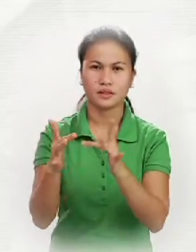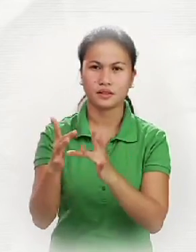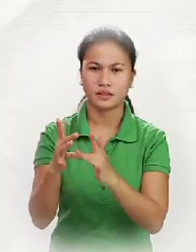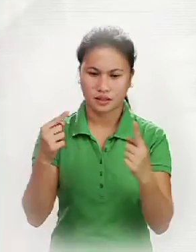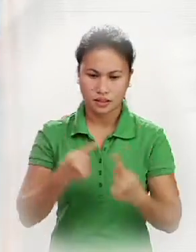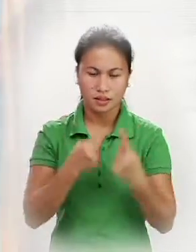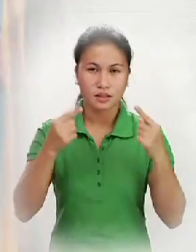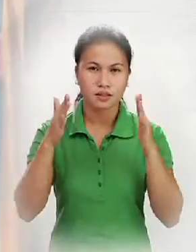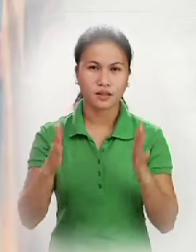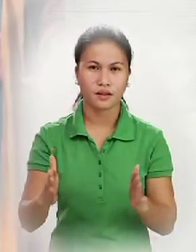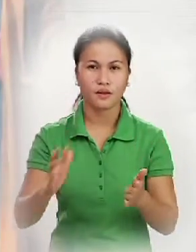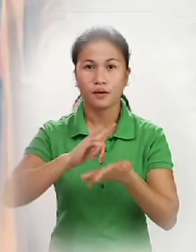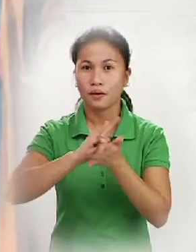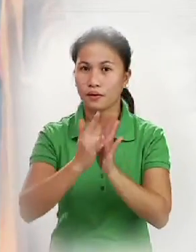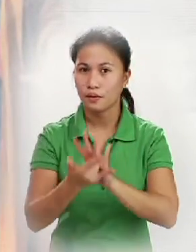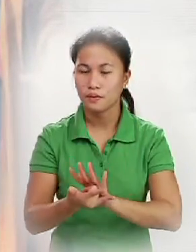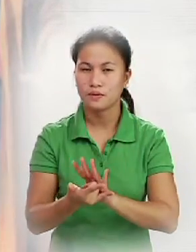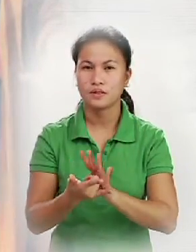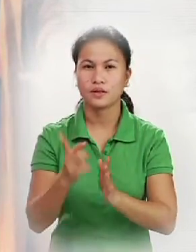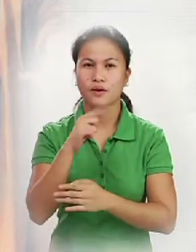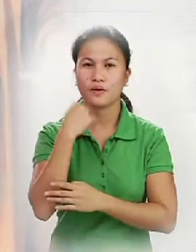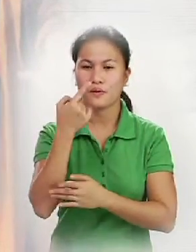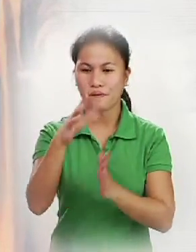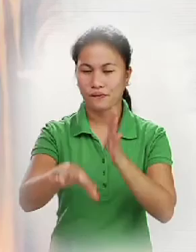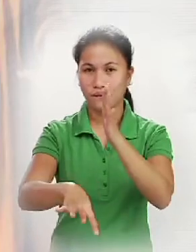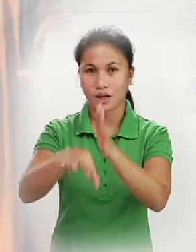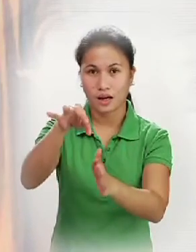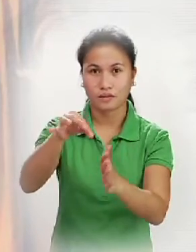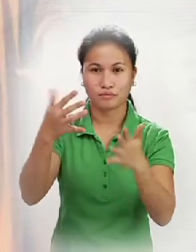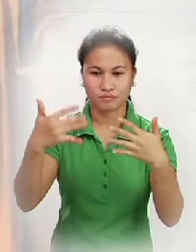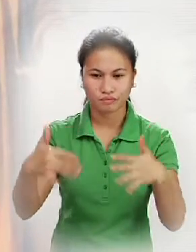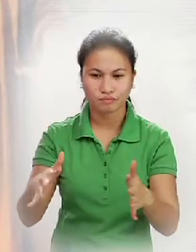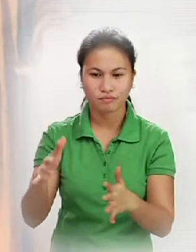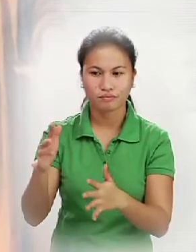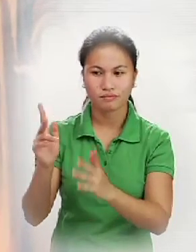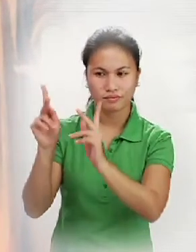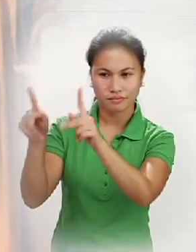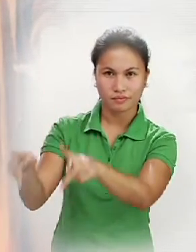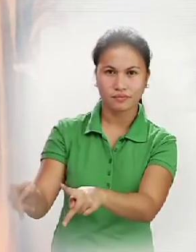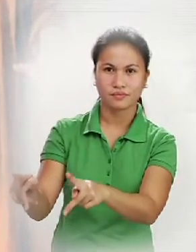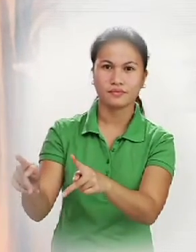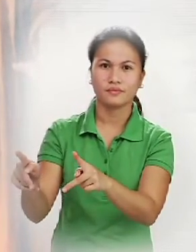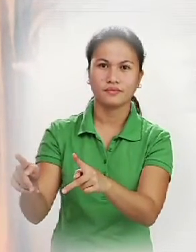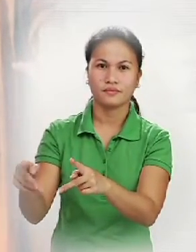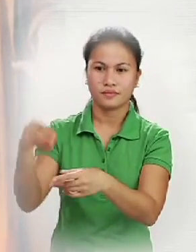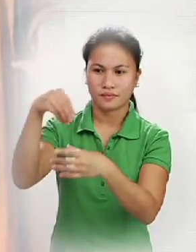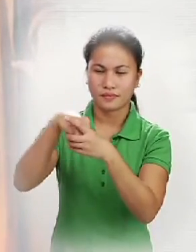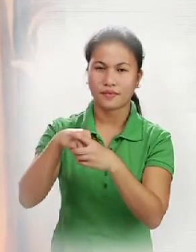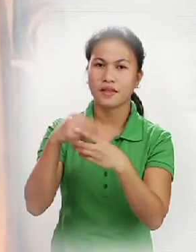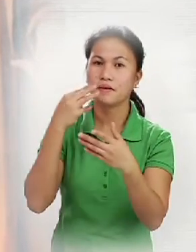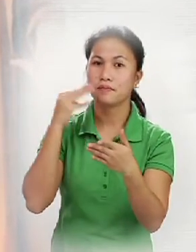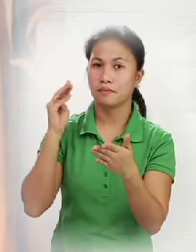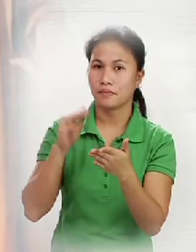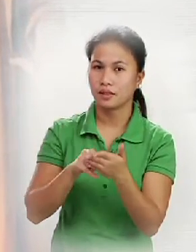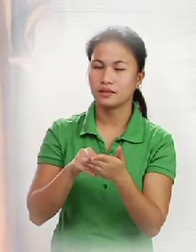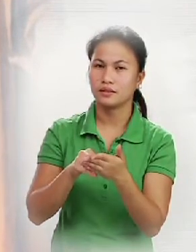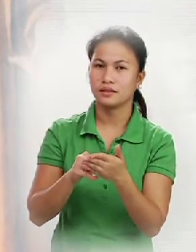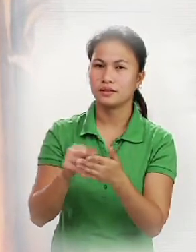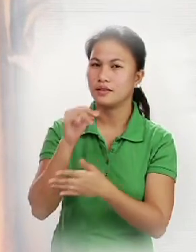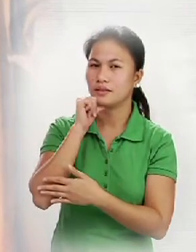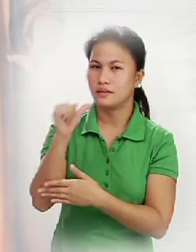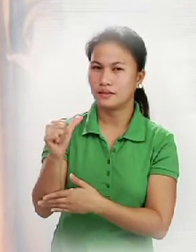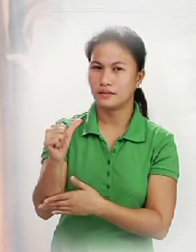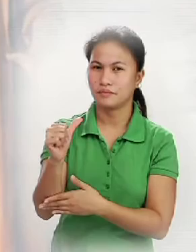Sinners. Those who found in His person and in His message